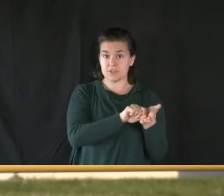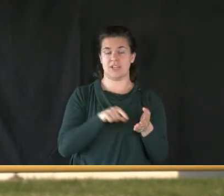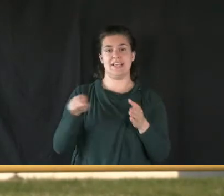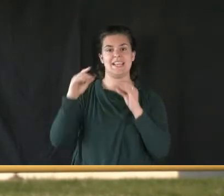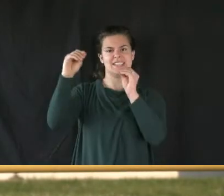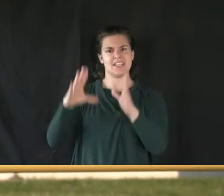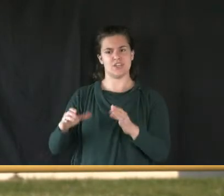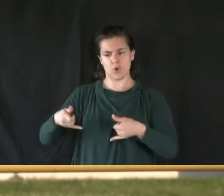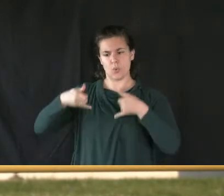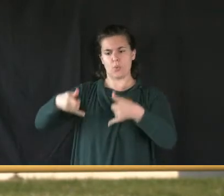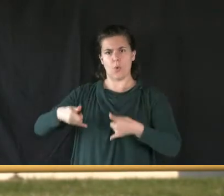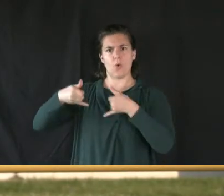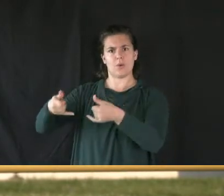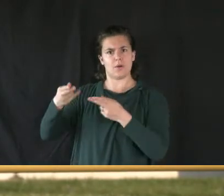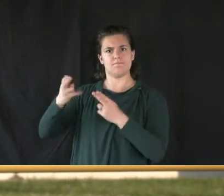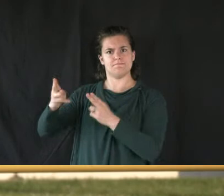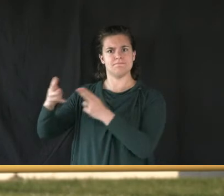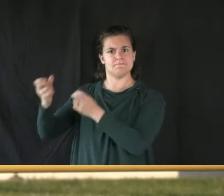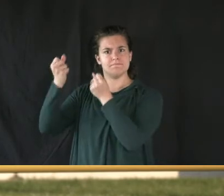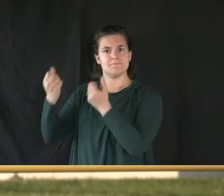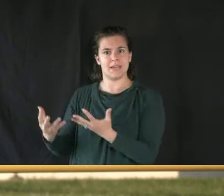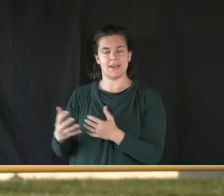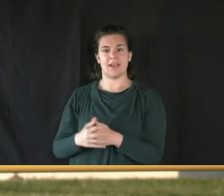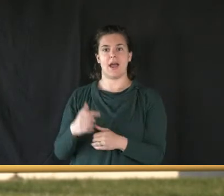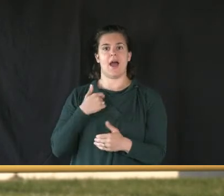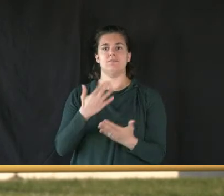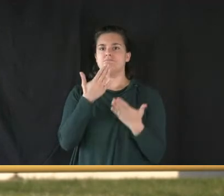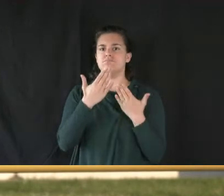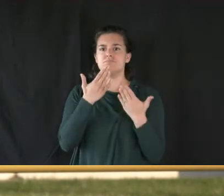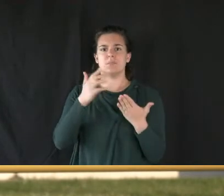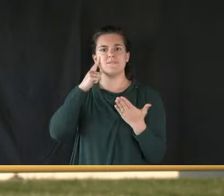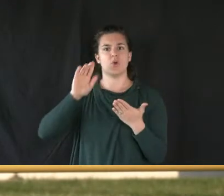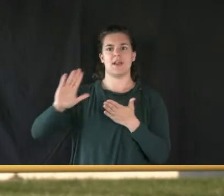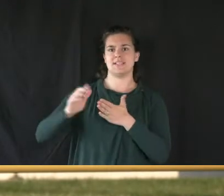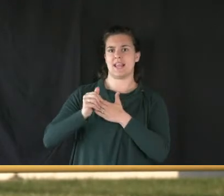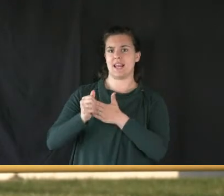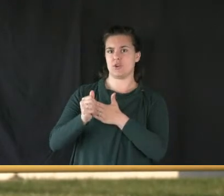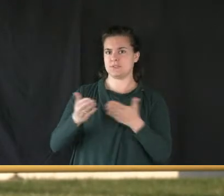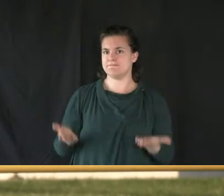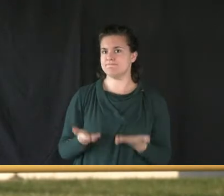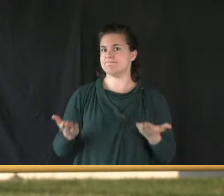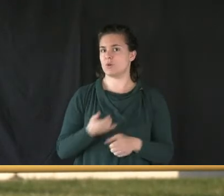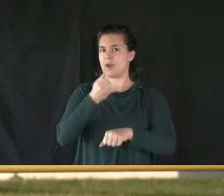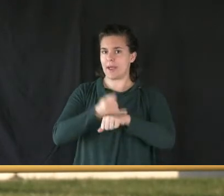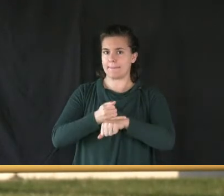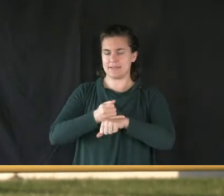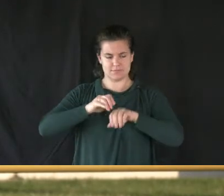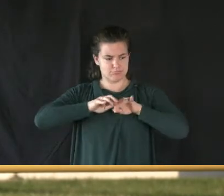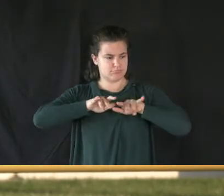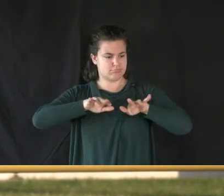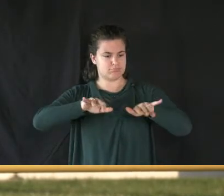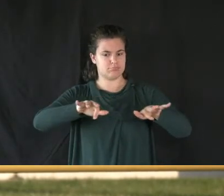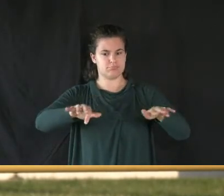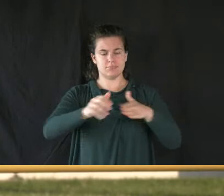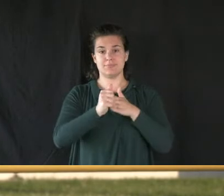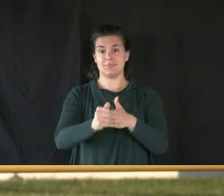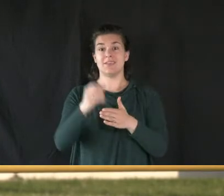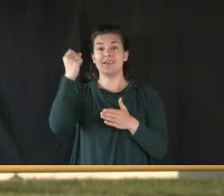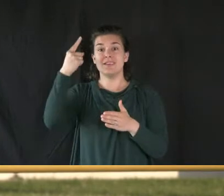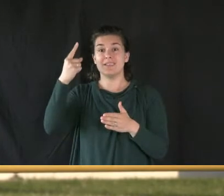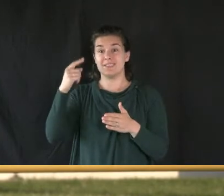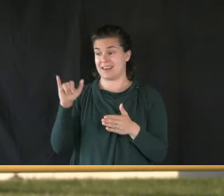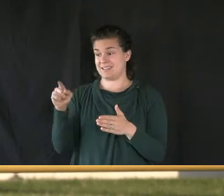teacher. I'm grateful for his leadership on this campus. It has led us through